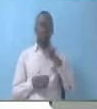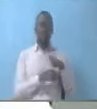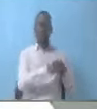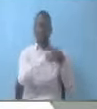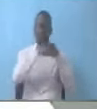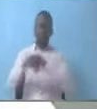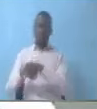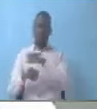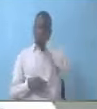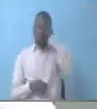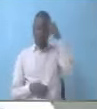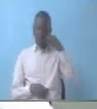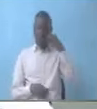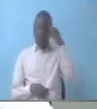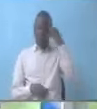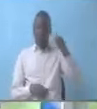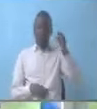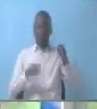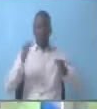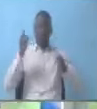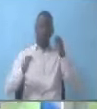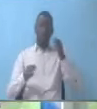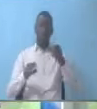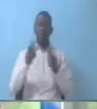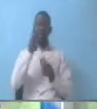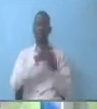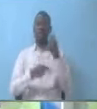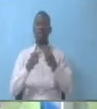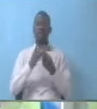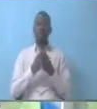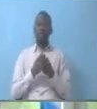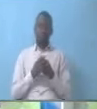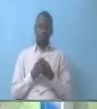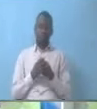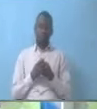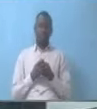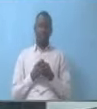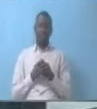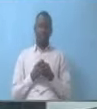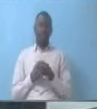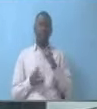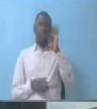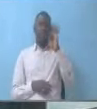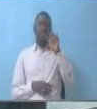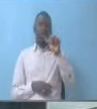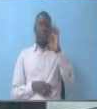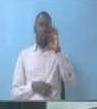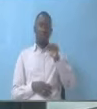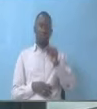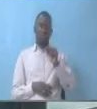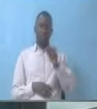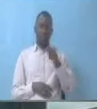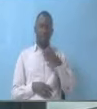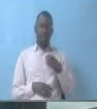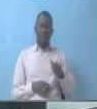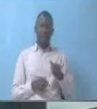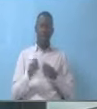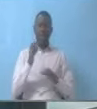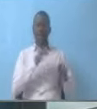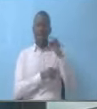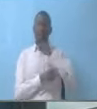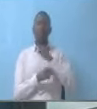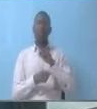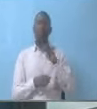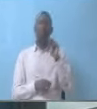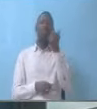ma le ministre bi seytu wali loi ak atté. Indi watat nañ ma. Yes. Indi watat nañ ma. Fafa came with fresh ideas. Fafa nak ñew na ak